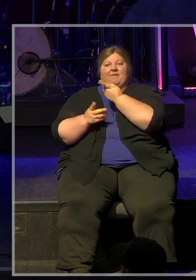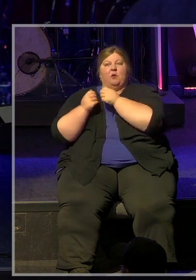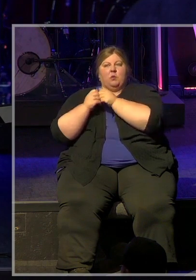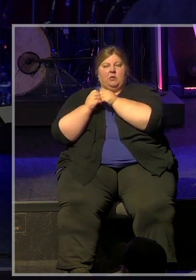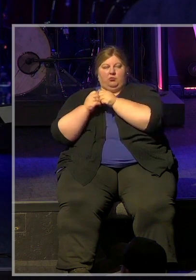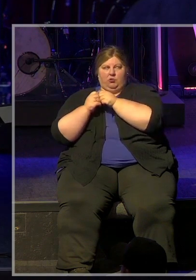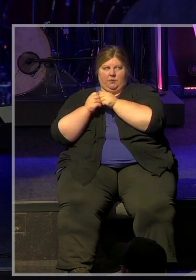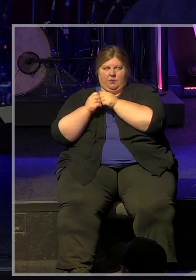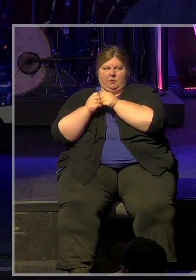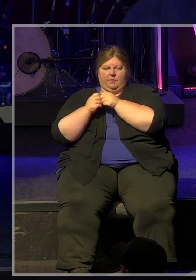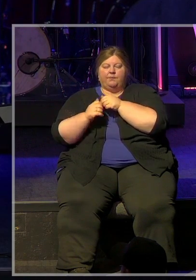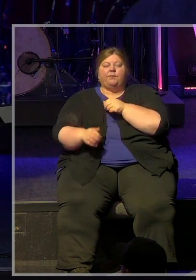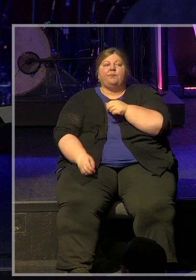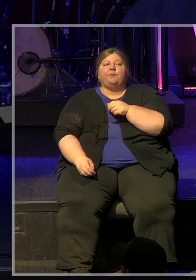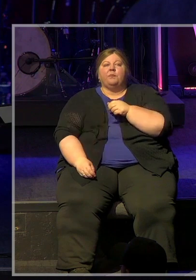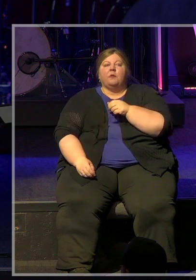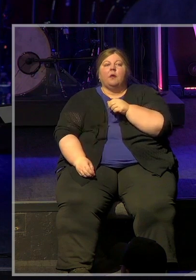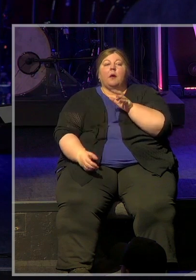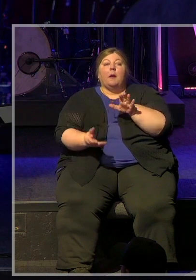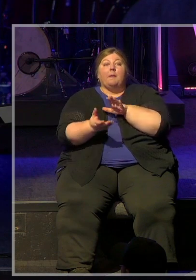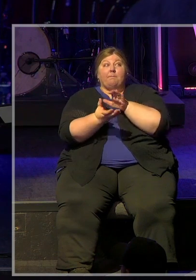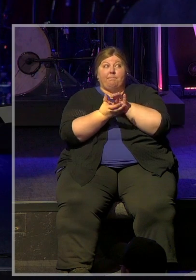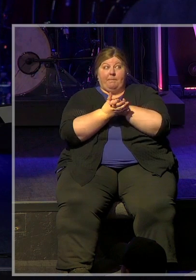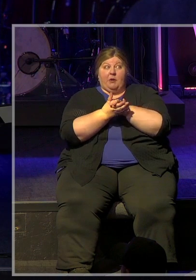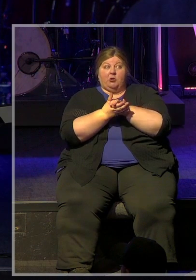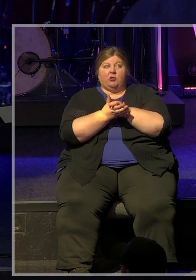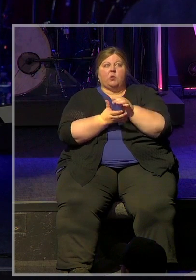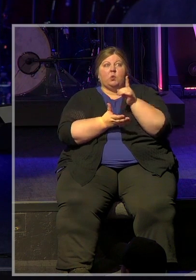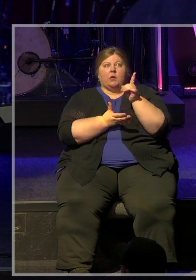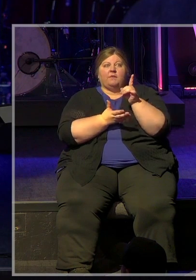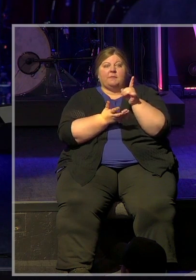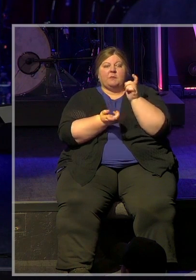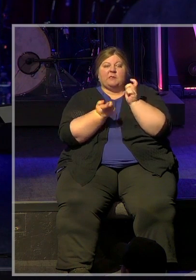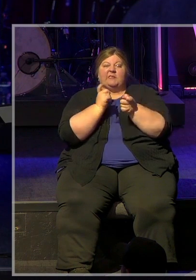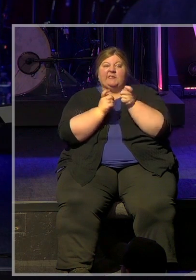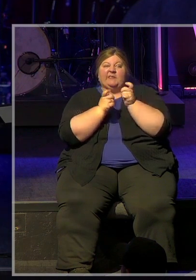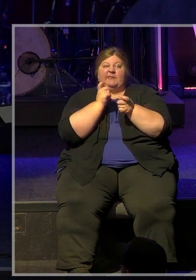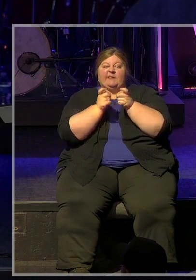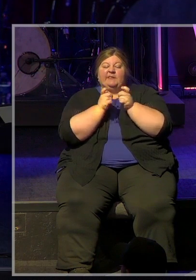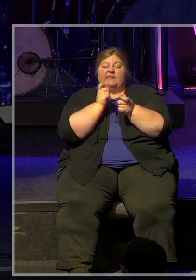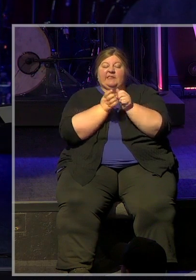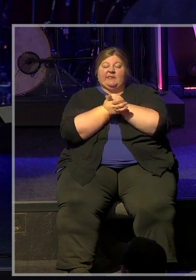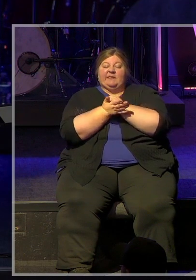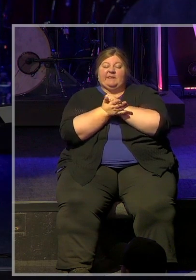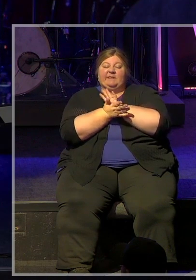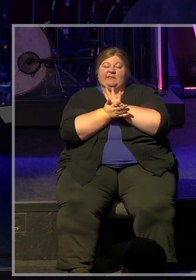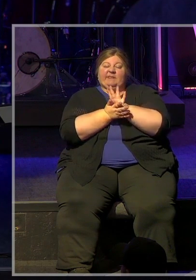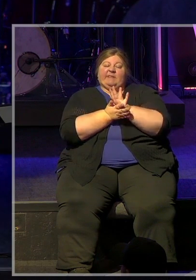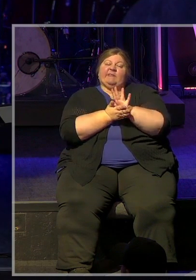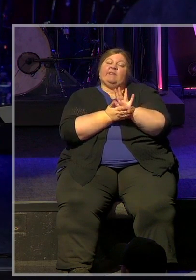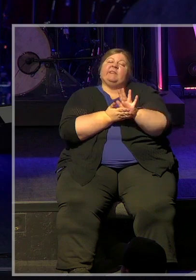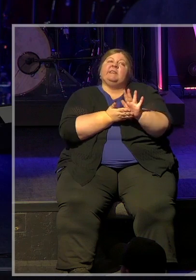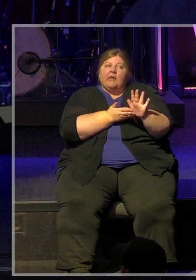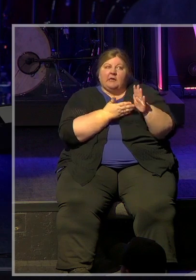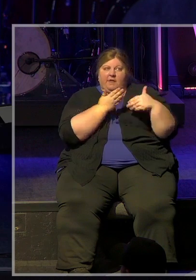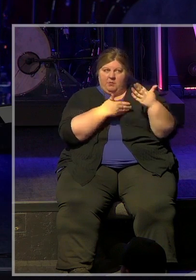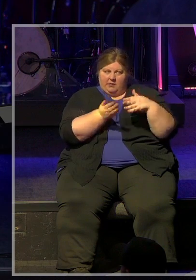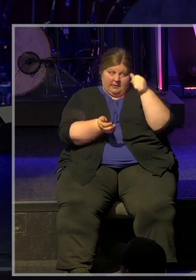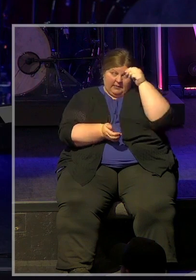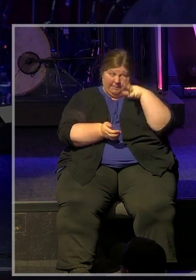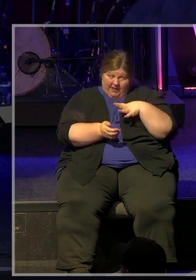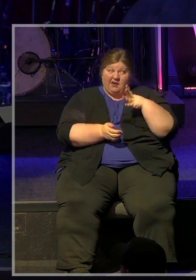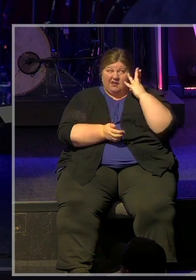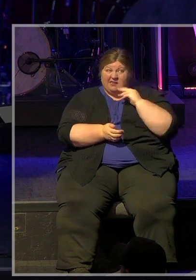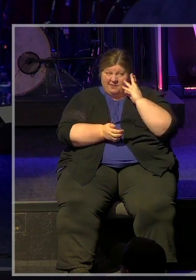this, marriage is one of the most sanctifying processes that a man can ever go through. And it's not just a man, I mean, it's